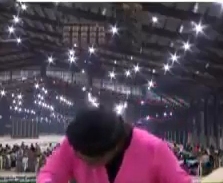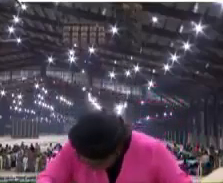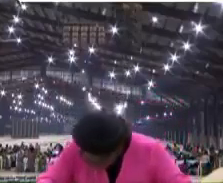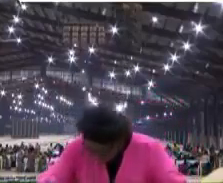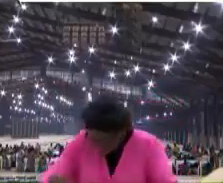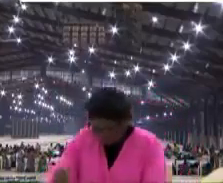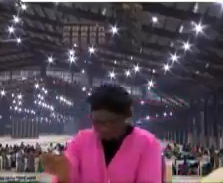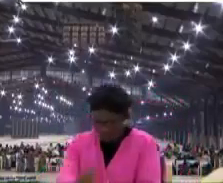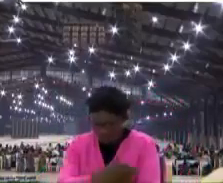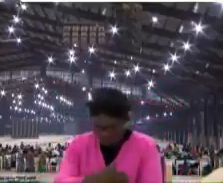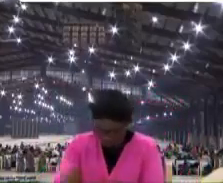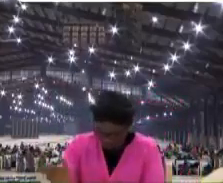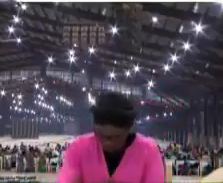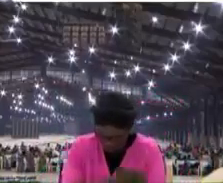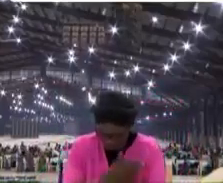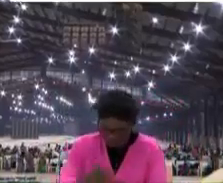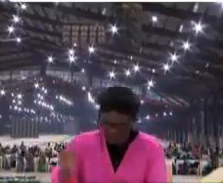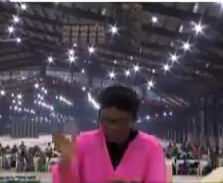We give you